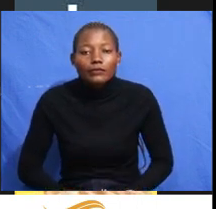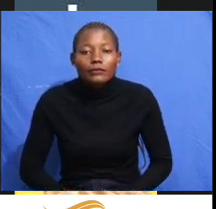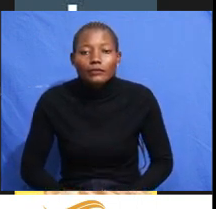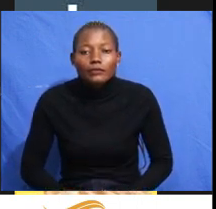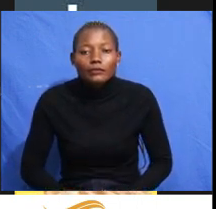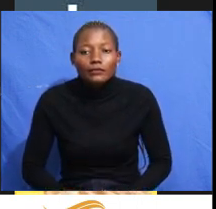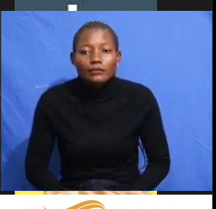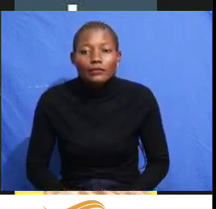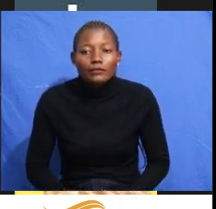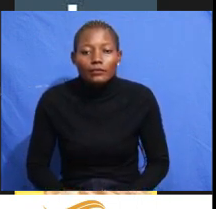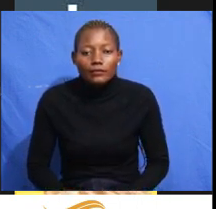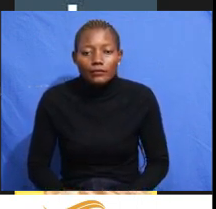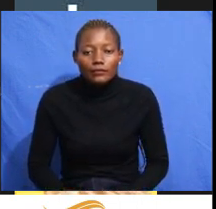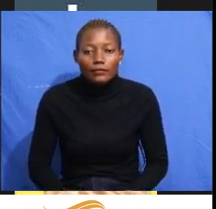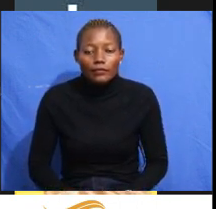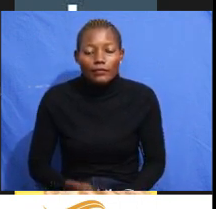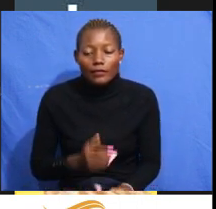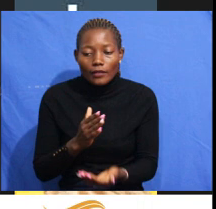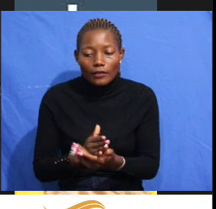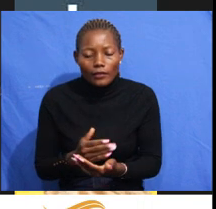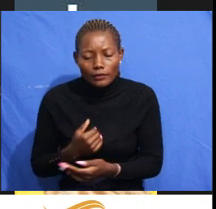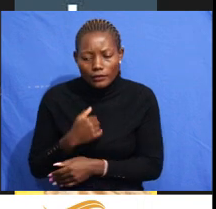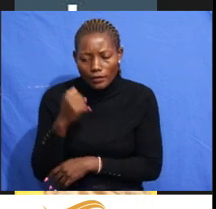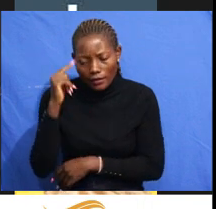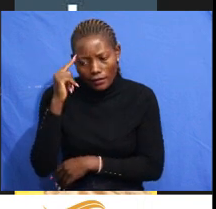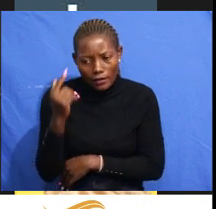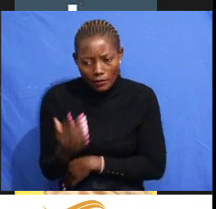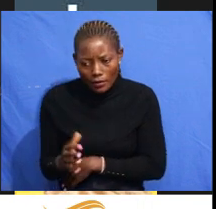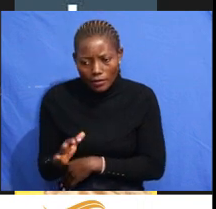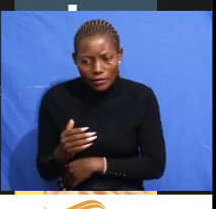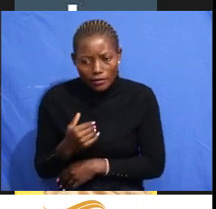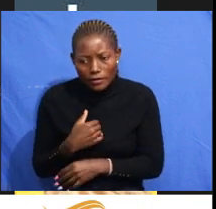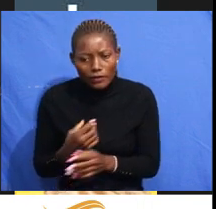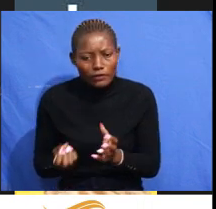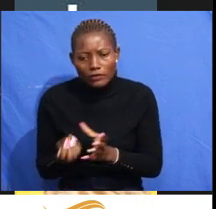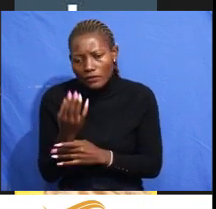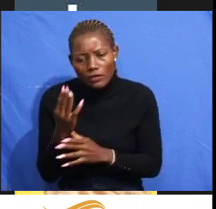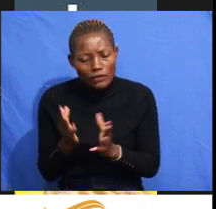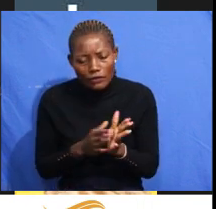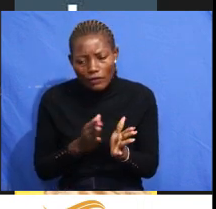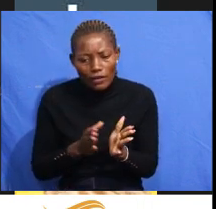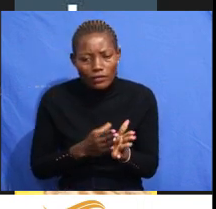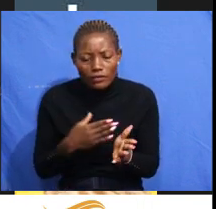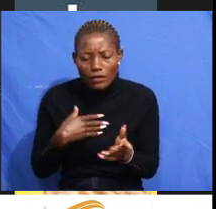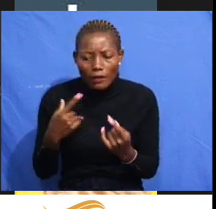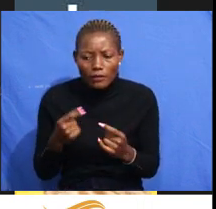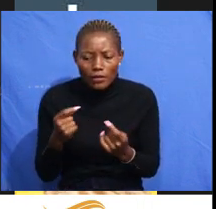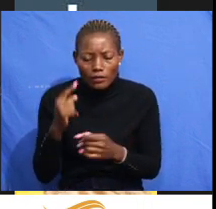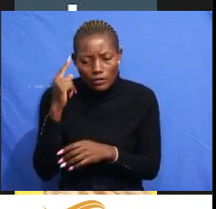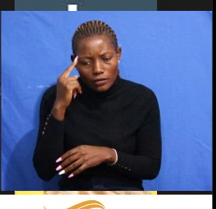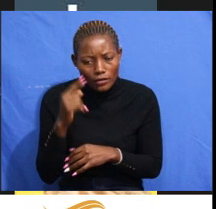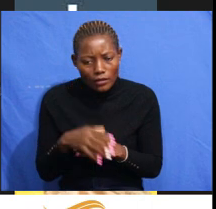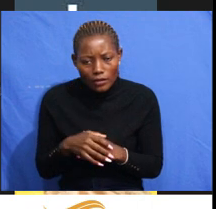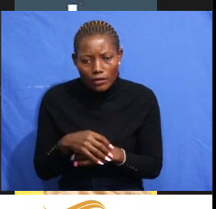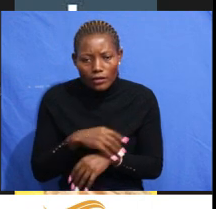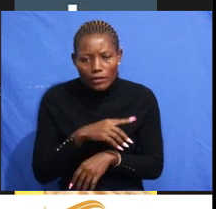You see, like what I'm saying. In fact, I think basketball has become so fast. I'm just Yeah, trying to think of when I